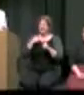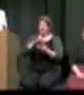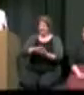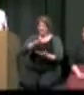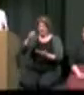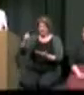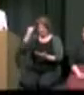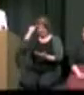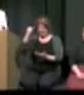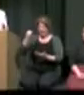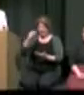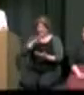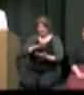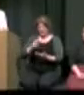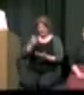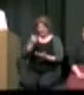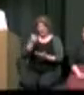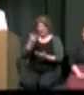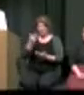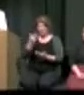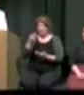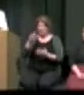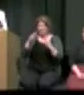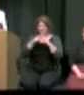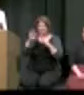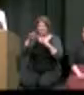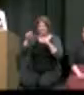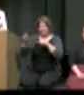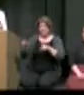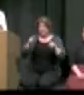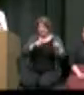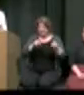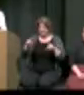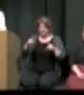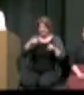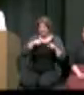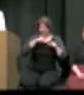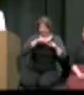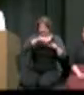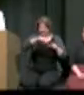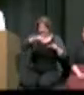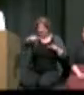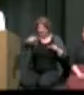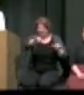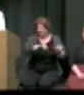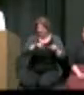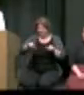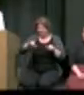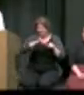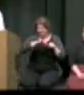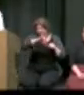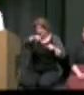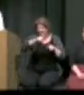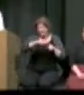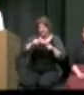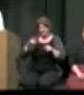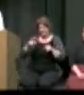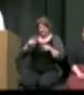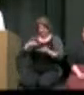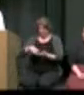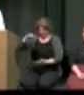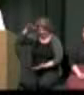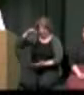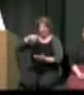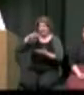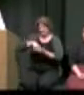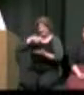can imagine, is about 13 football fields filled to the goalposts. So it's a lot of sediment.